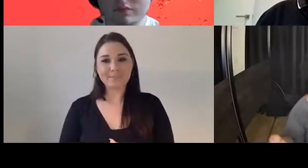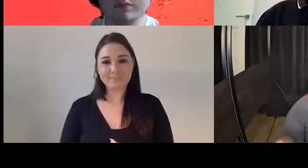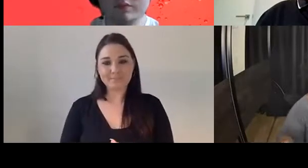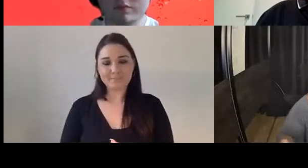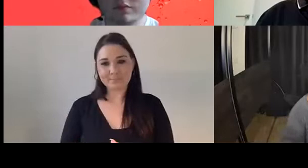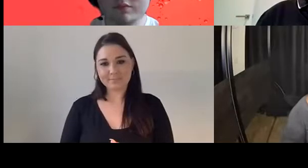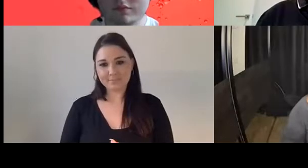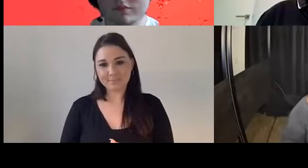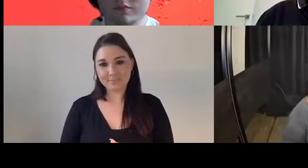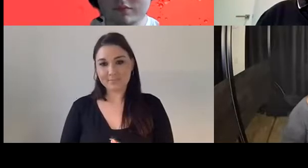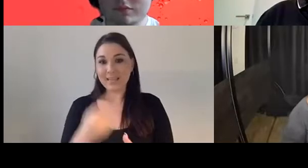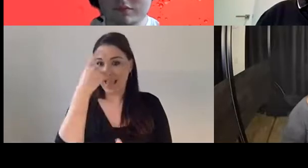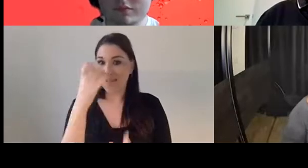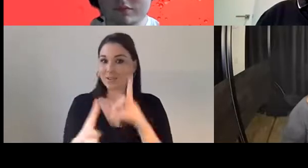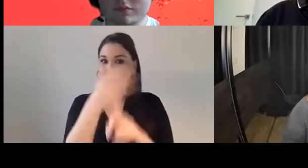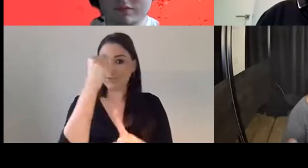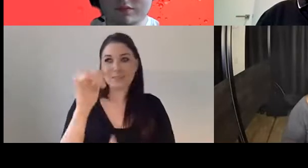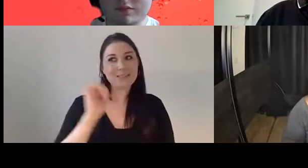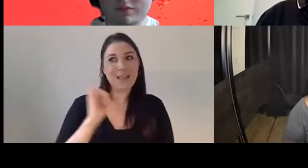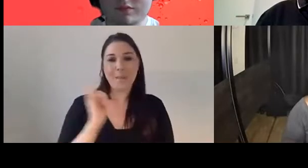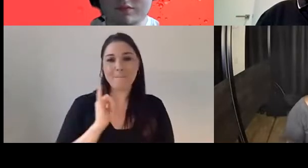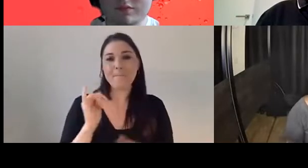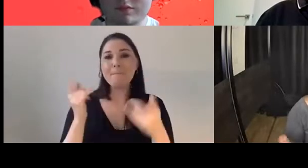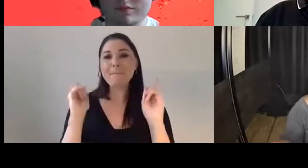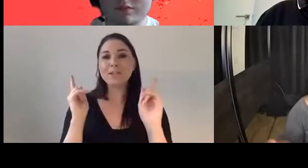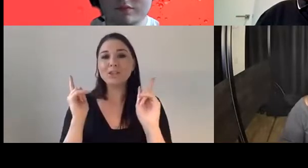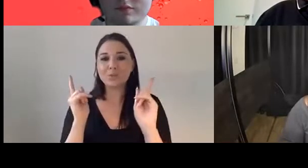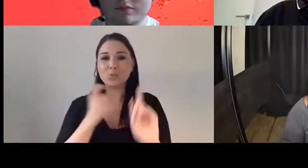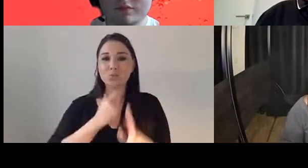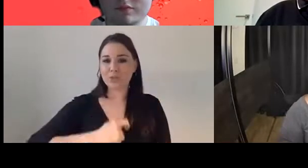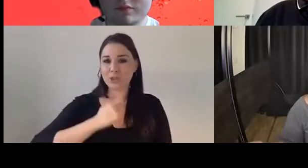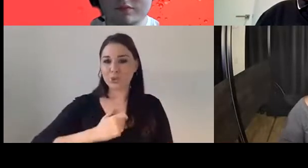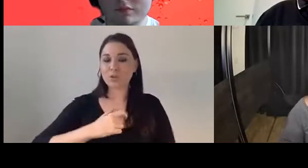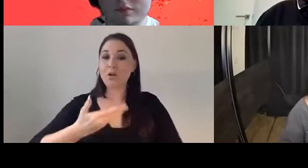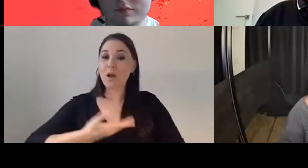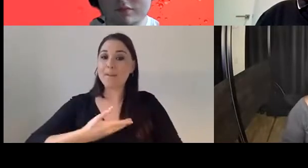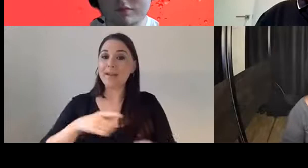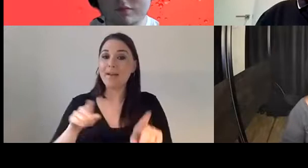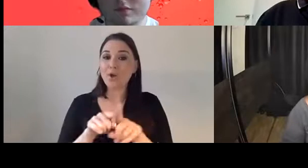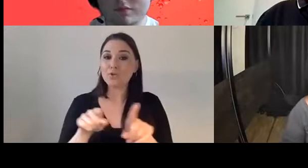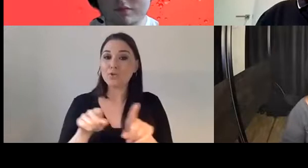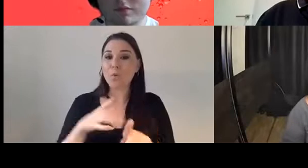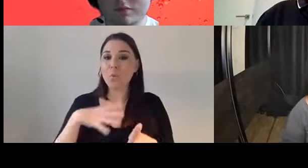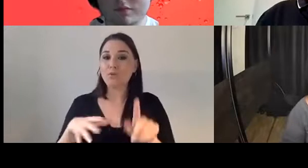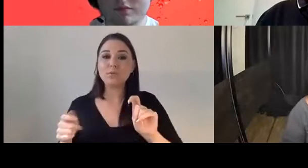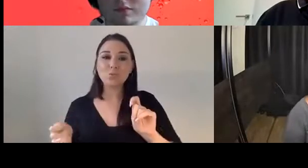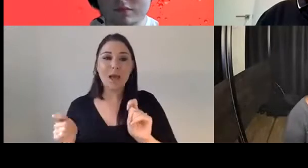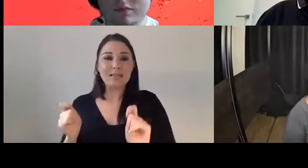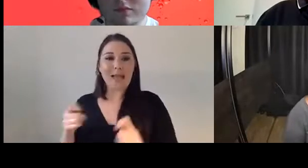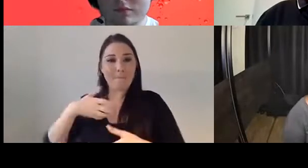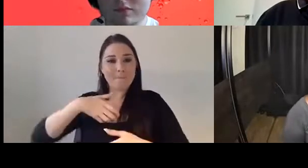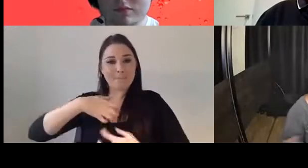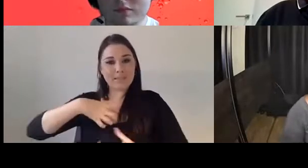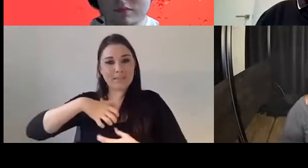company. So they can as well. And it also means that the company is willing to put the effort to adapt to them.